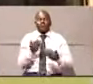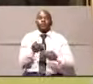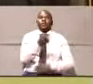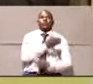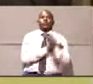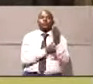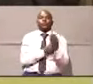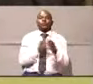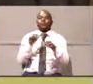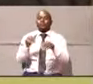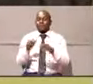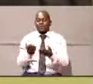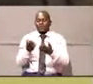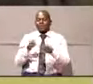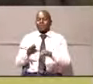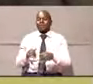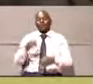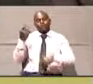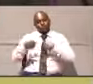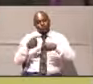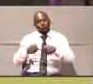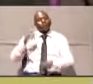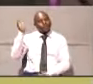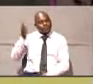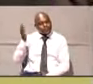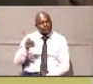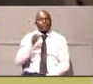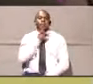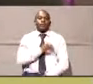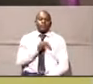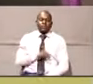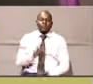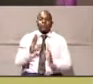calls you home. So I'll be preaching the gospel, I'll be doing ministry. When the